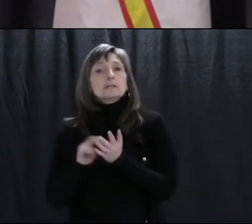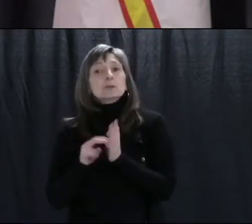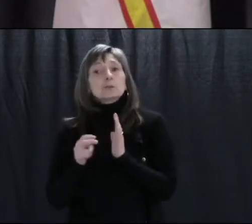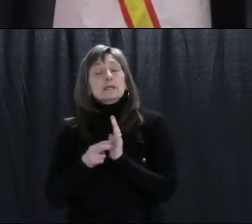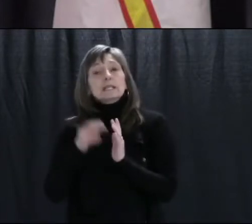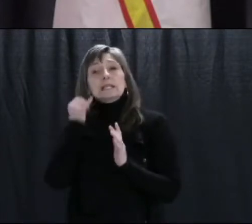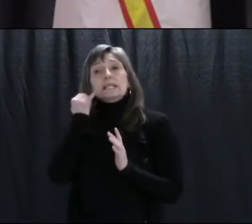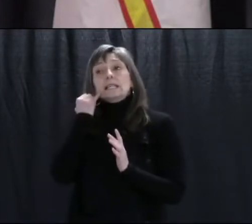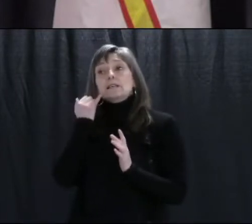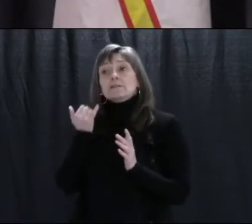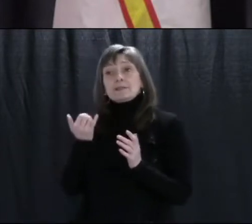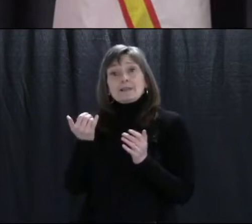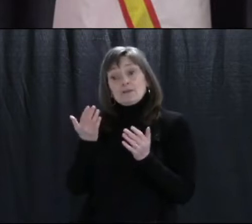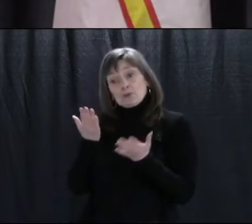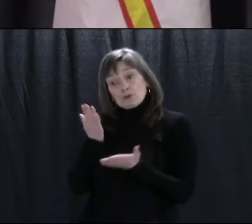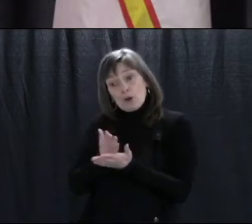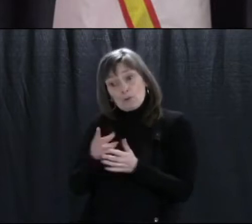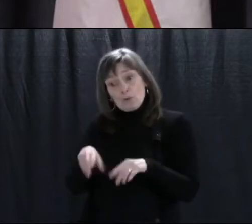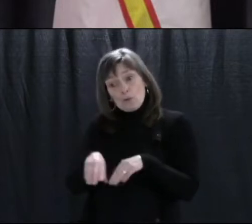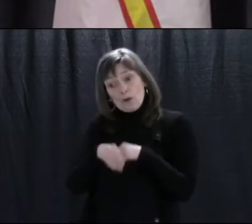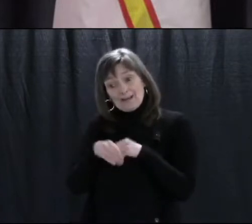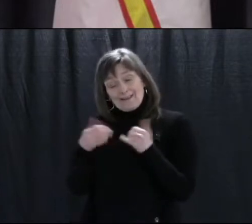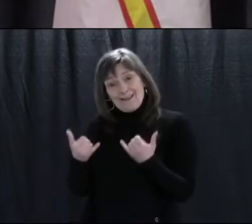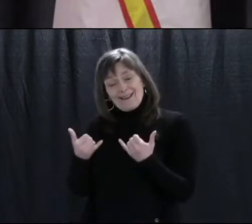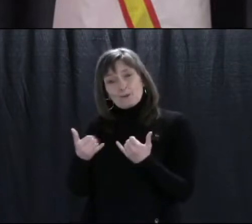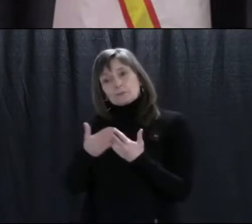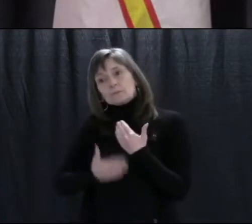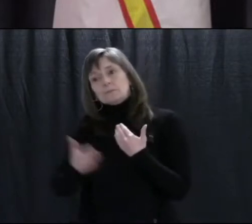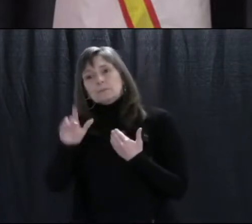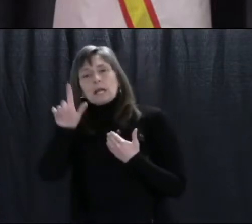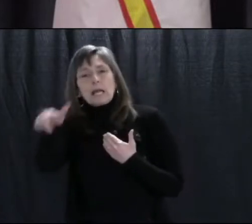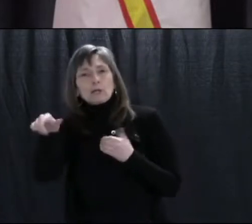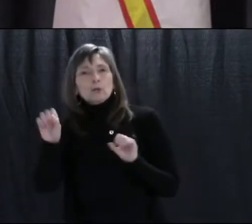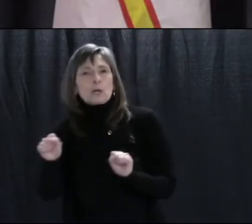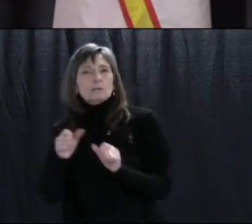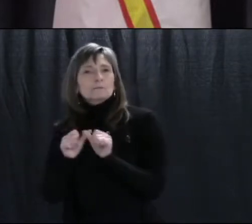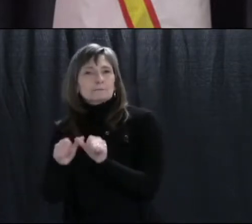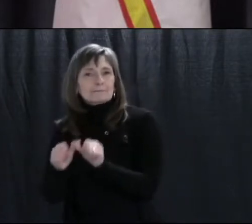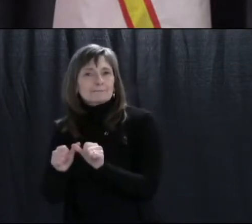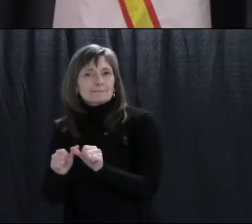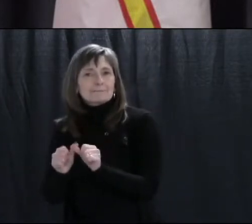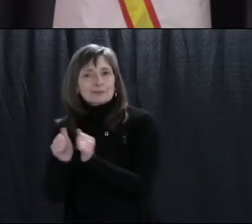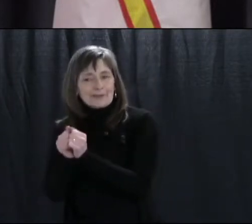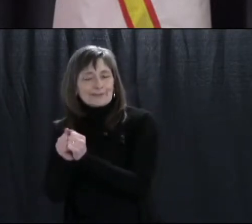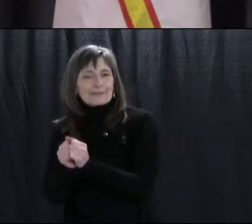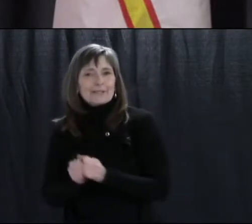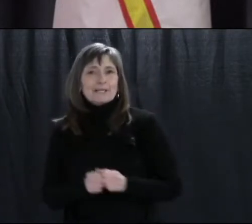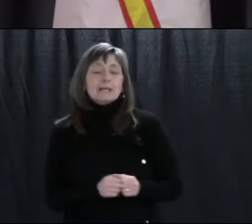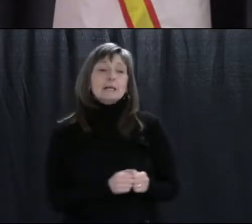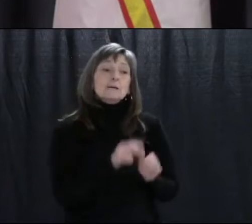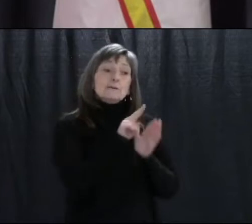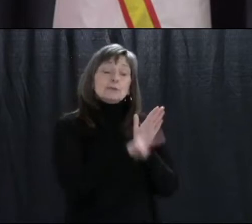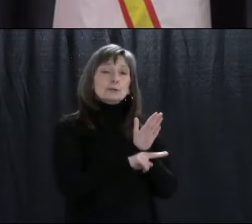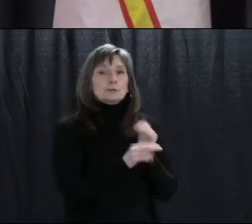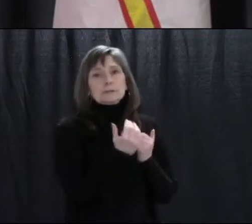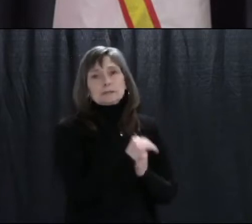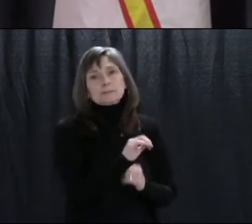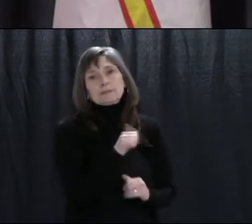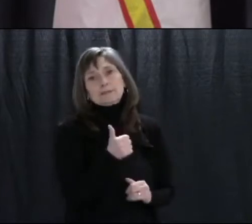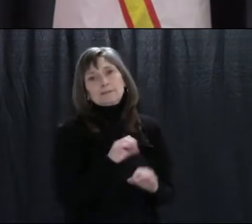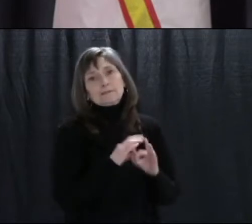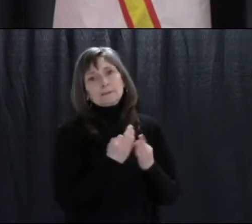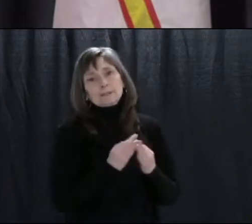after. As was mentioned, funerals now limited to 10 family members only. Once again, this